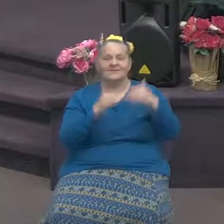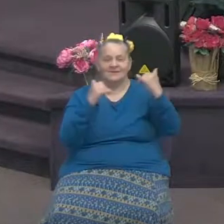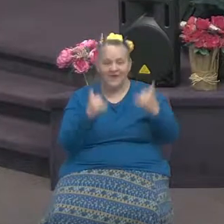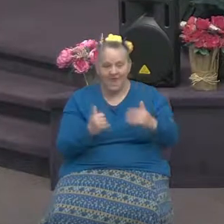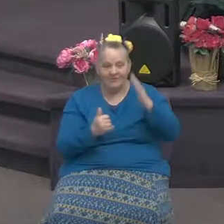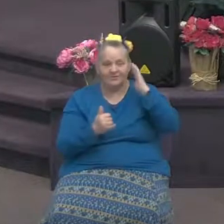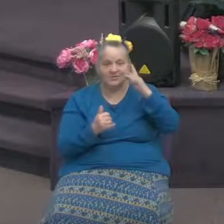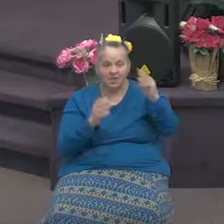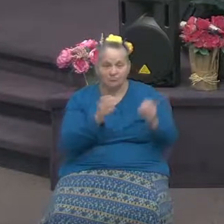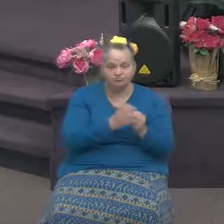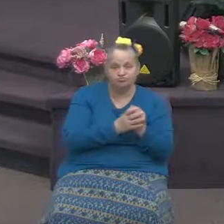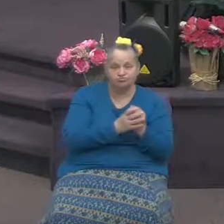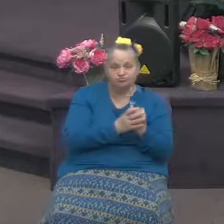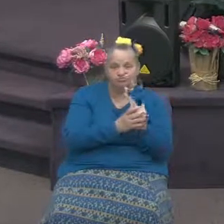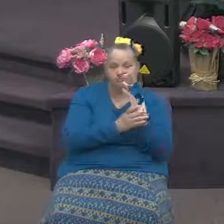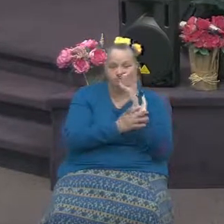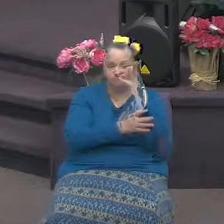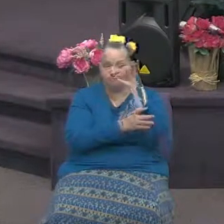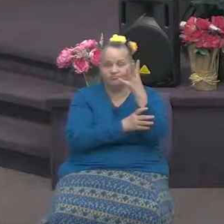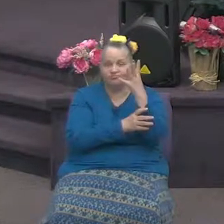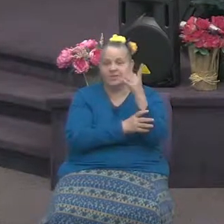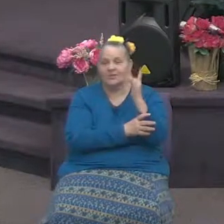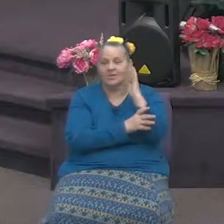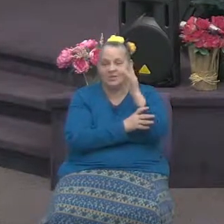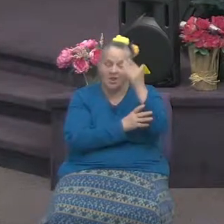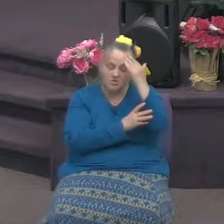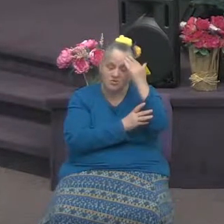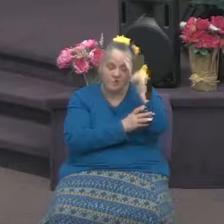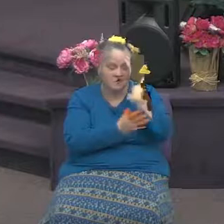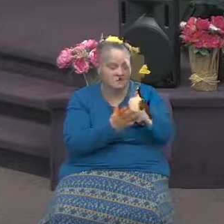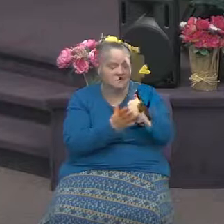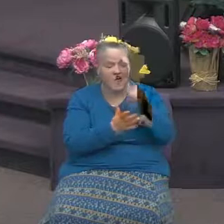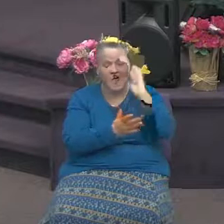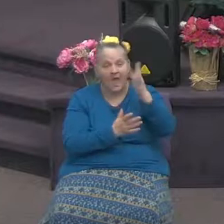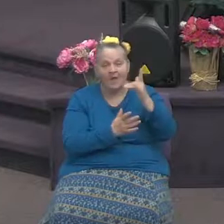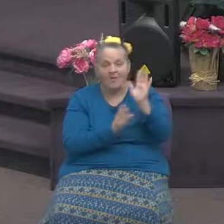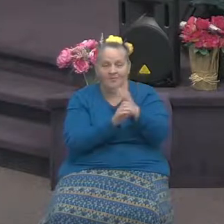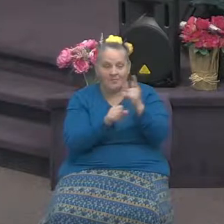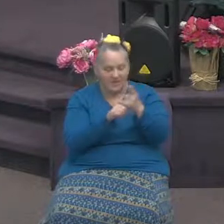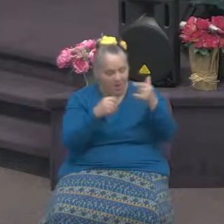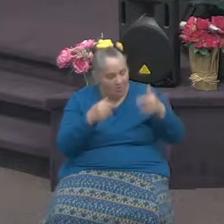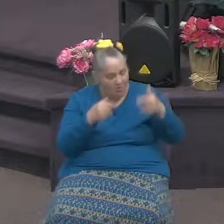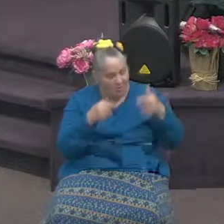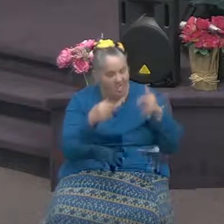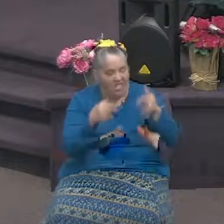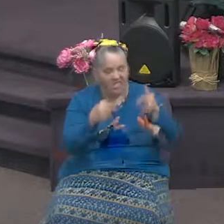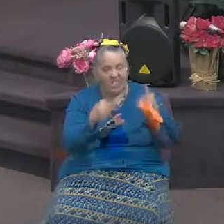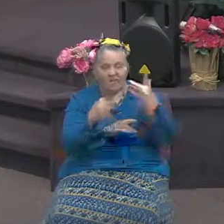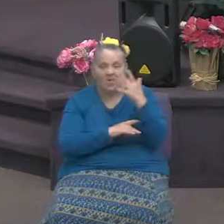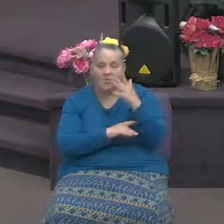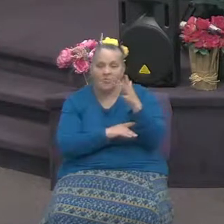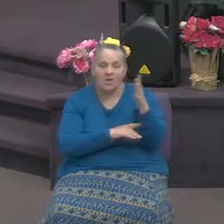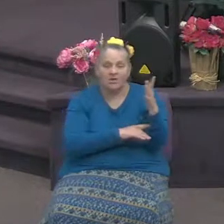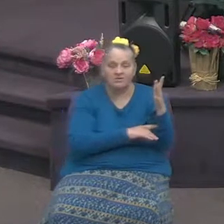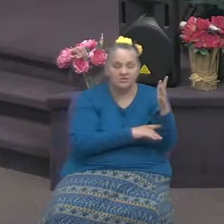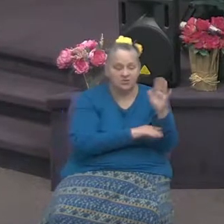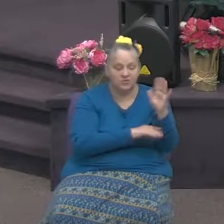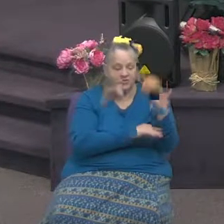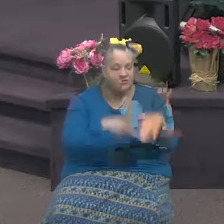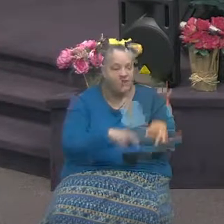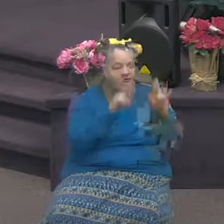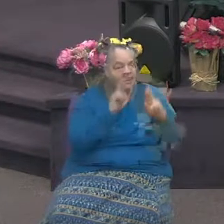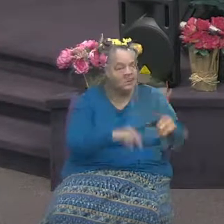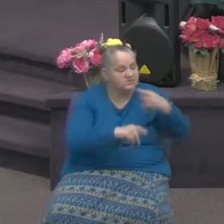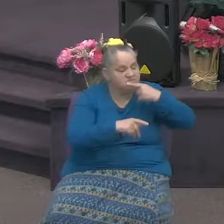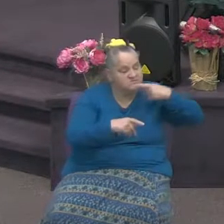it shall spring forth. Shall ye not know it? I will even make a way in the wilderness and rivers